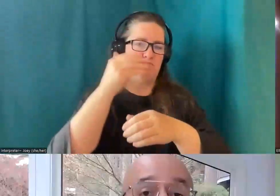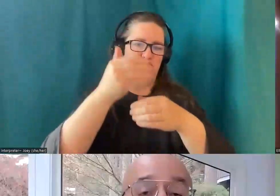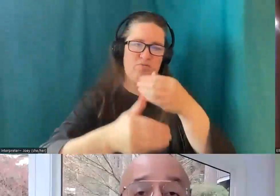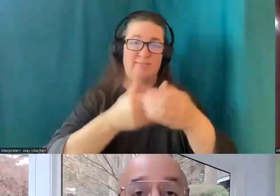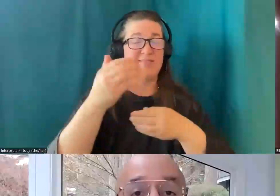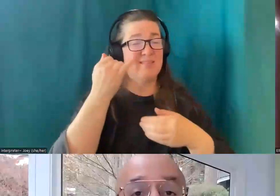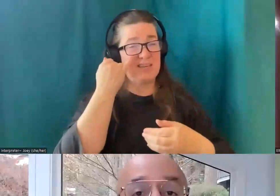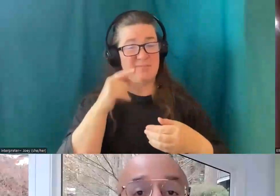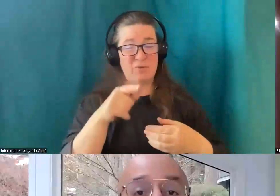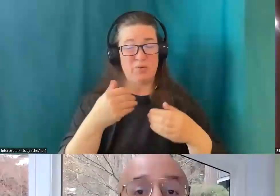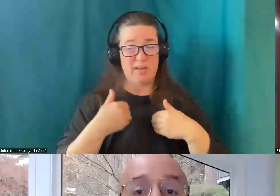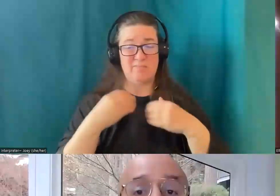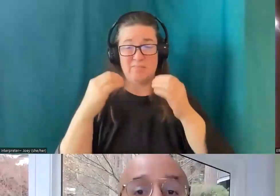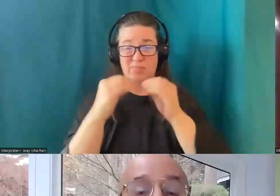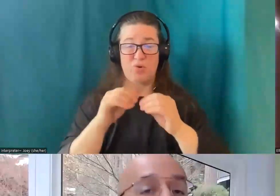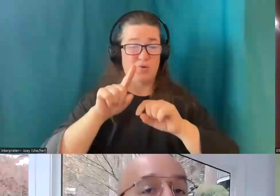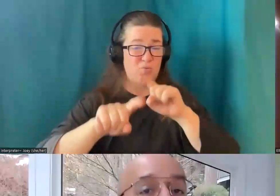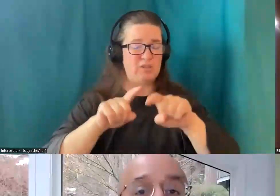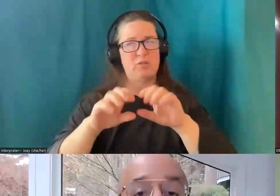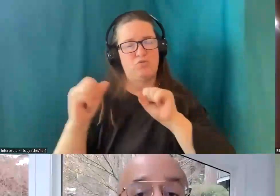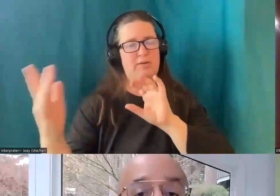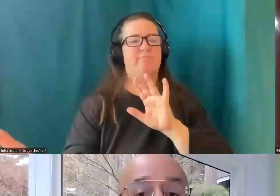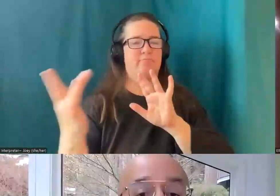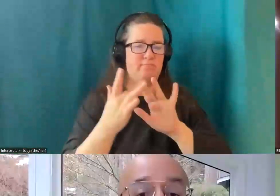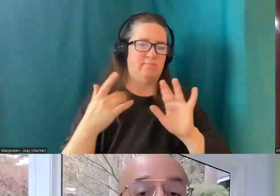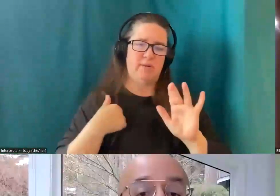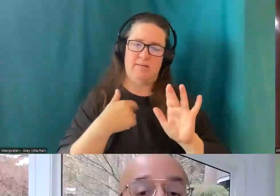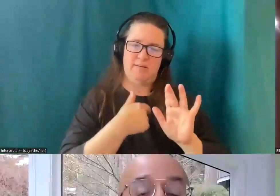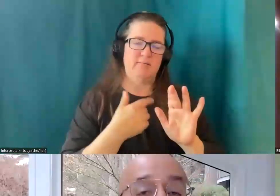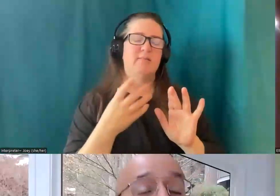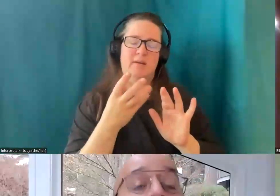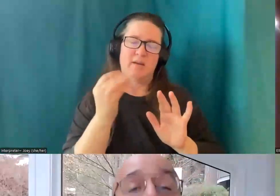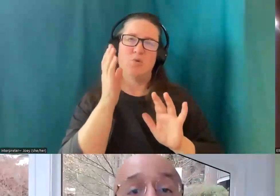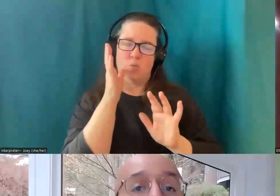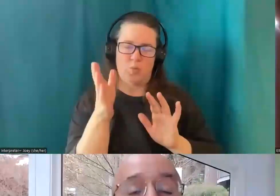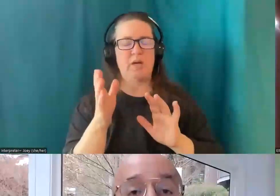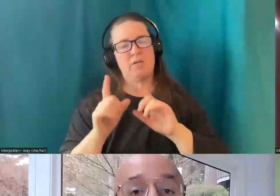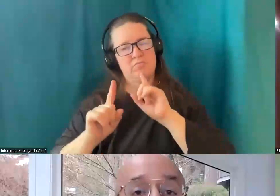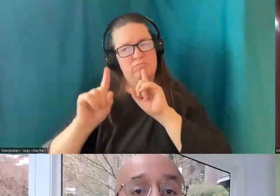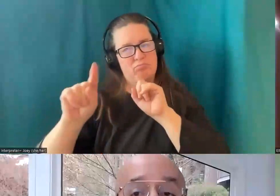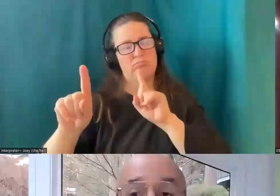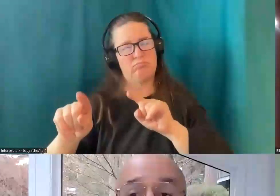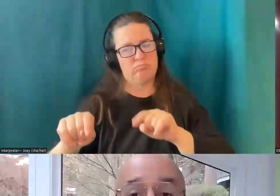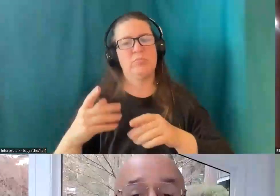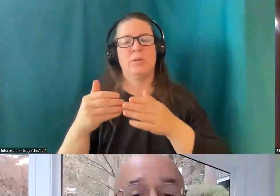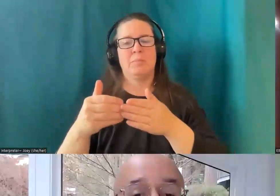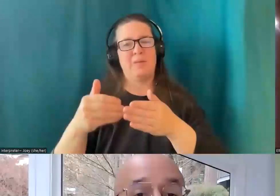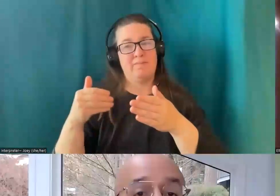to us, and we'll make sure that we get back to as many as possible before the application opens and throughout the process.